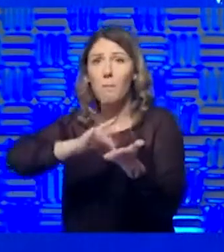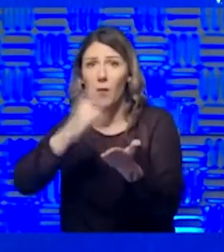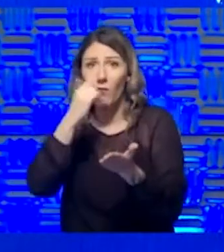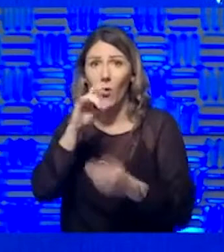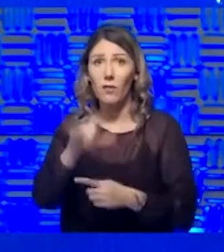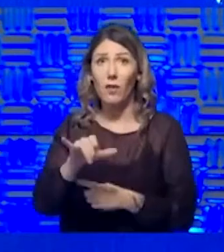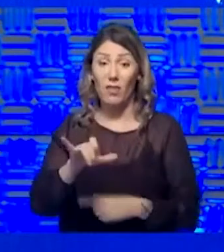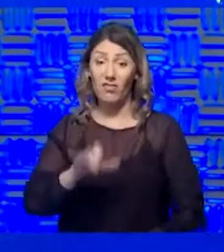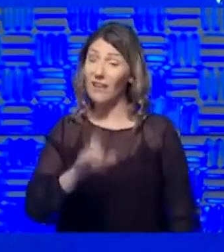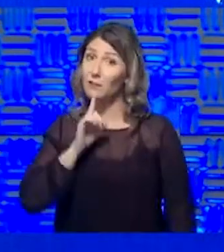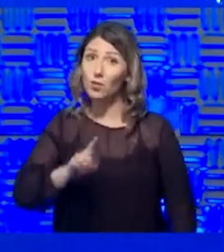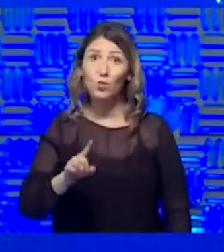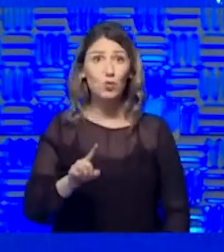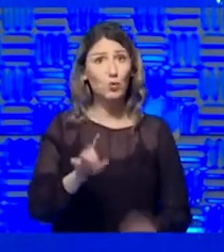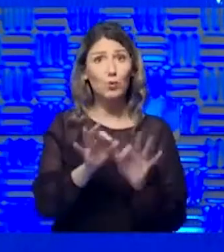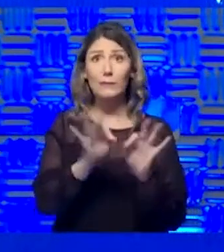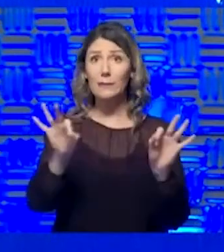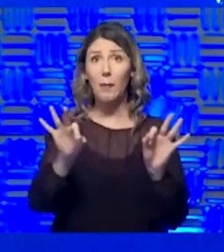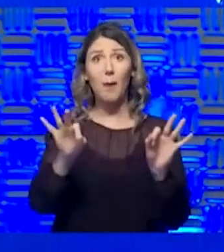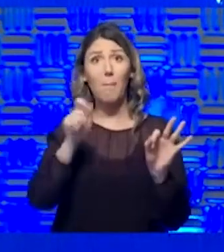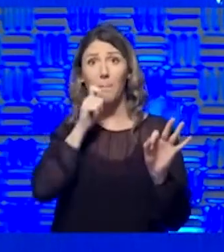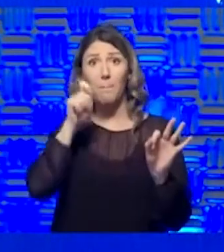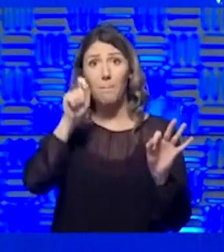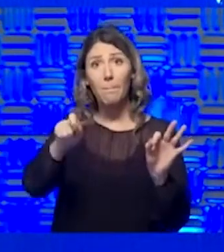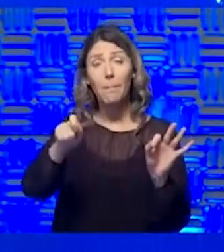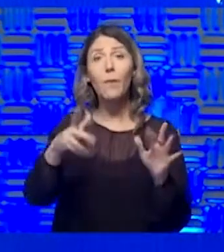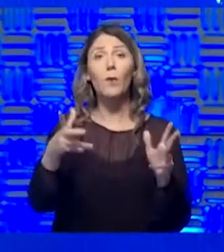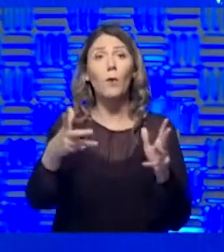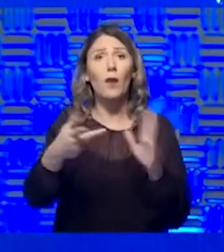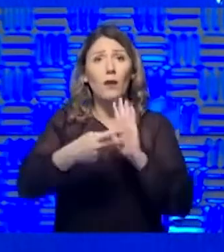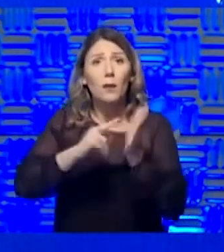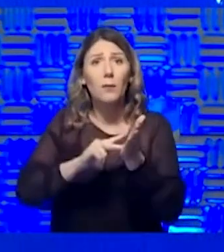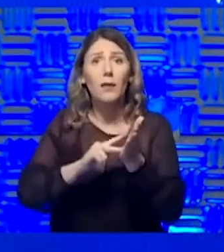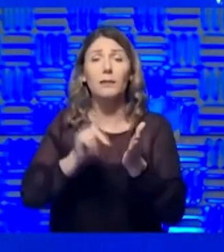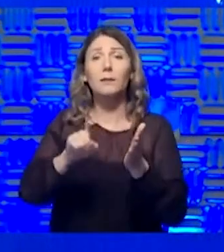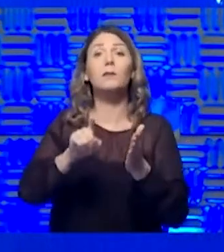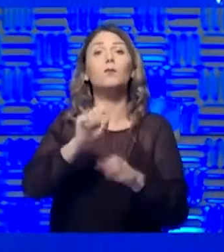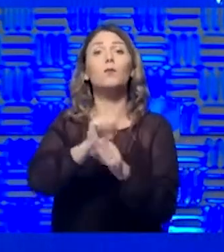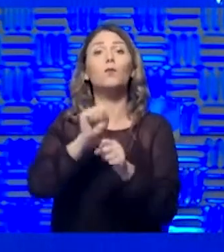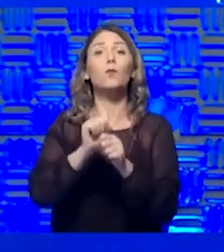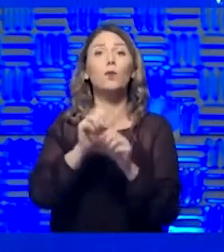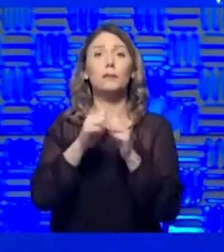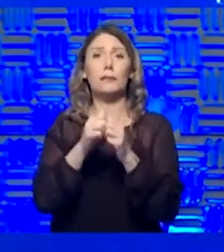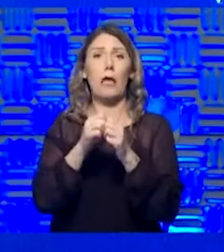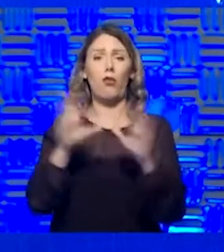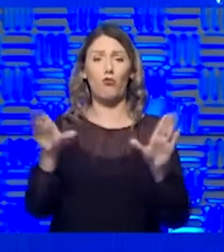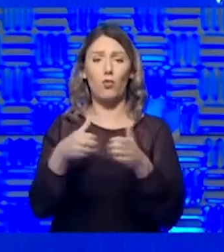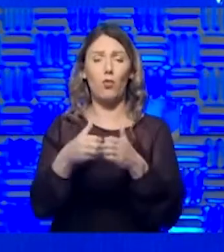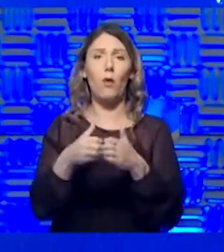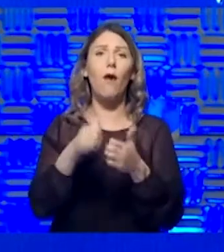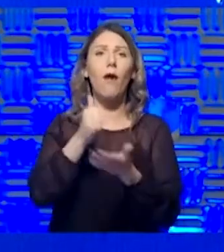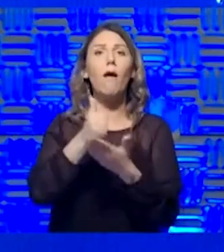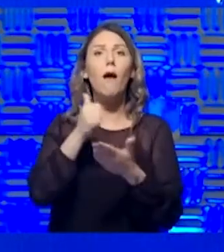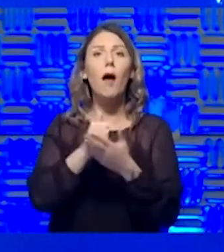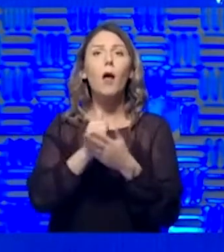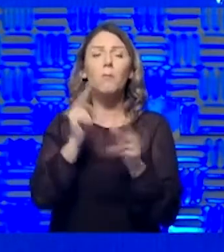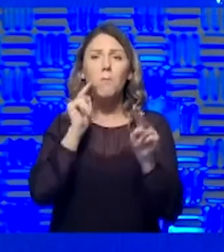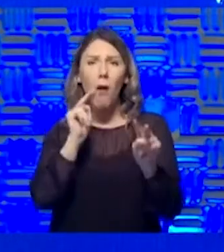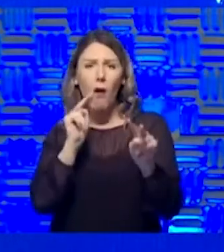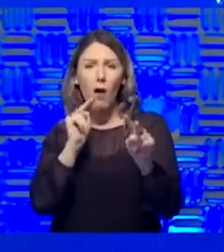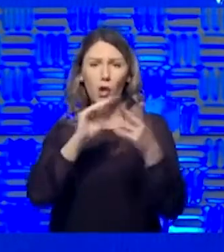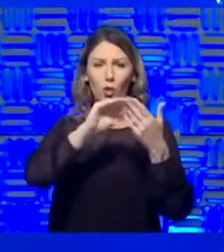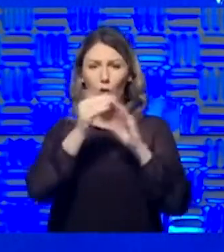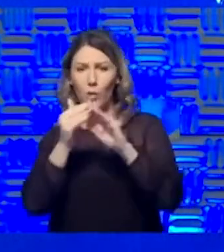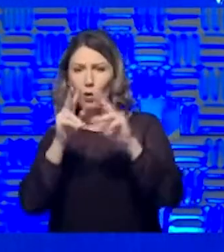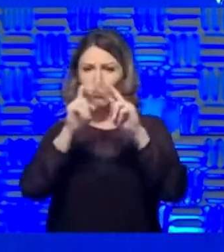true statement, and it is a very true statement, then what we have to do is work together to help monitor how the community's doing as you begin